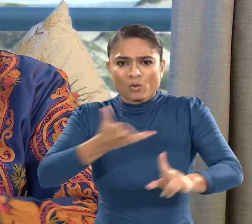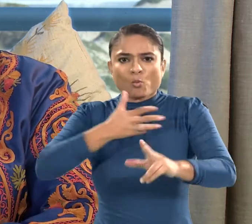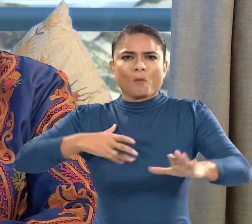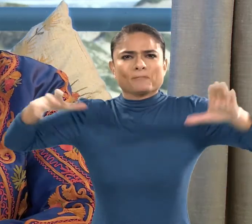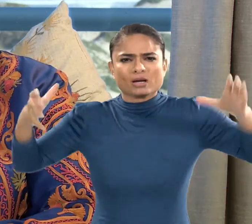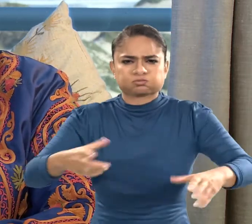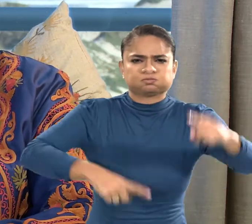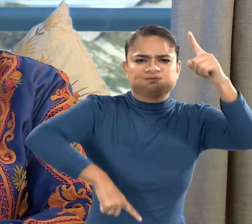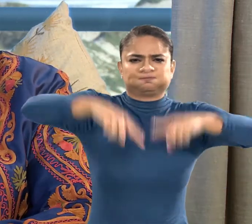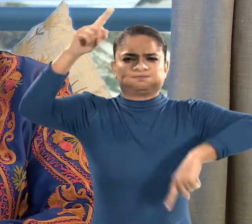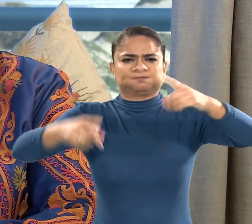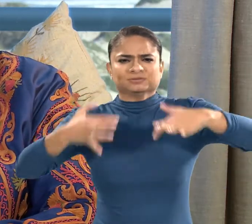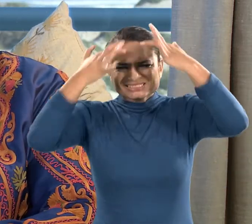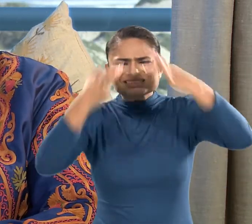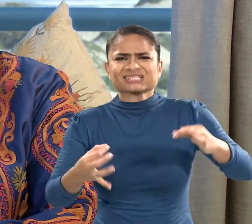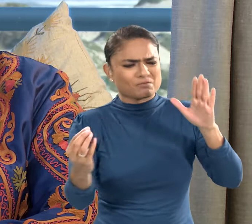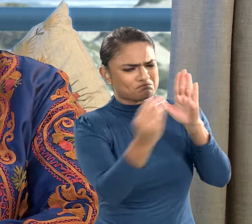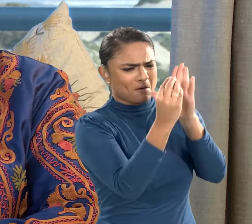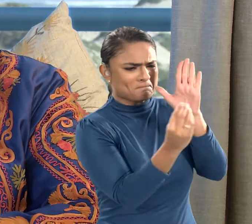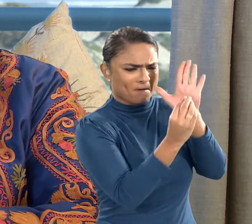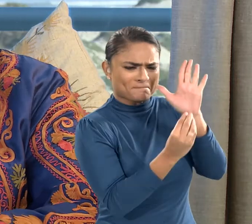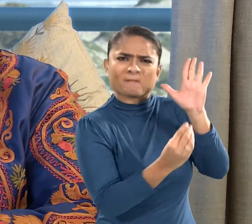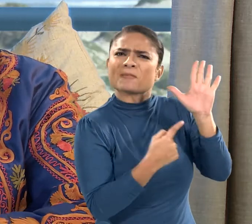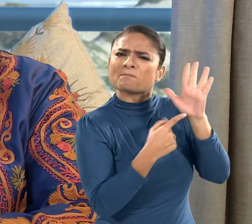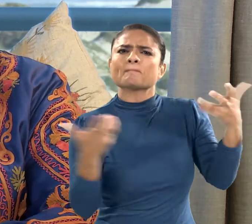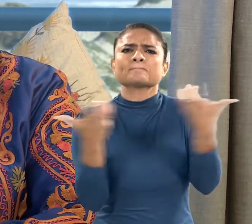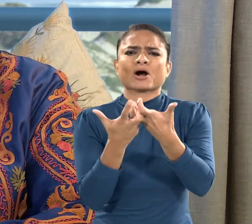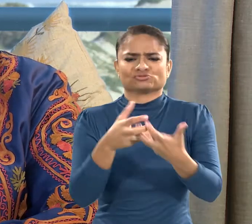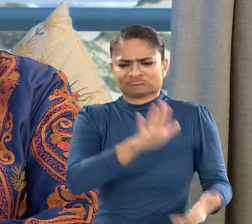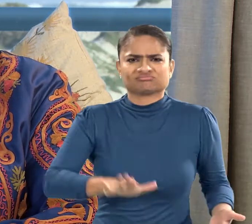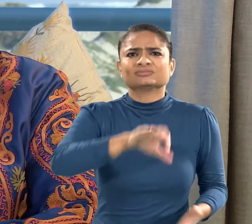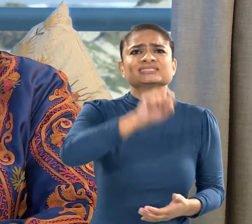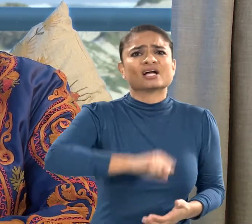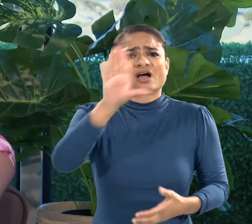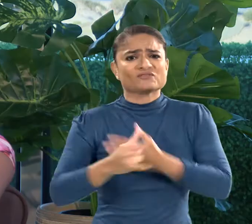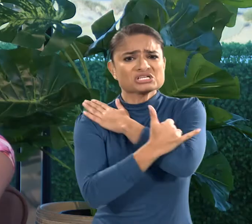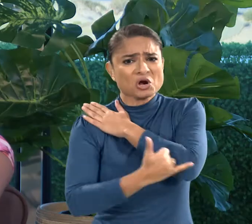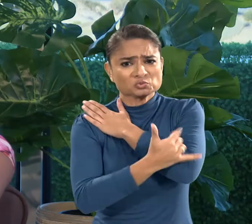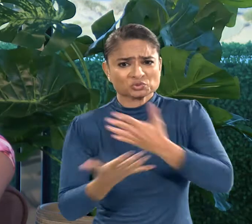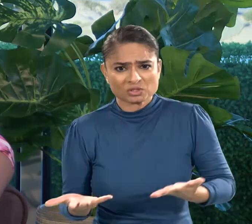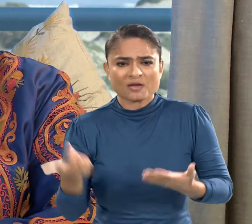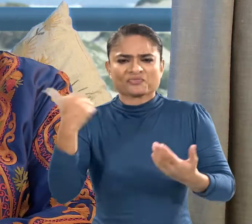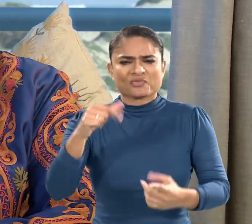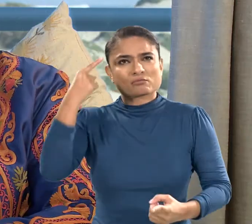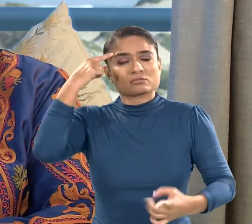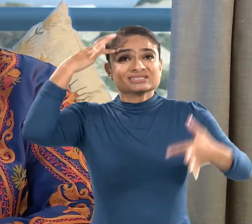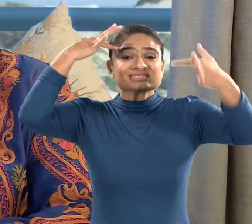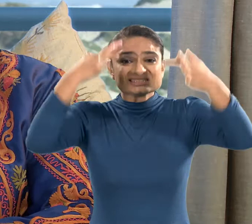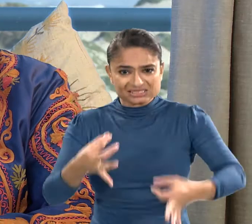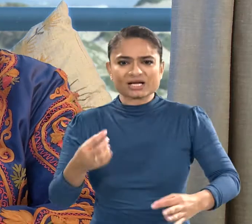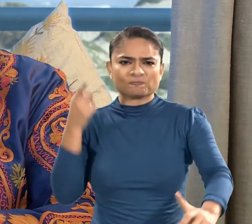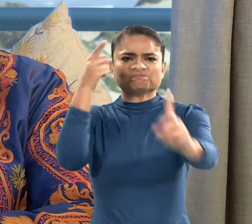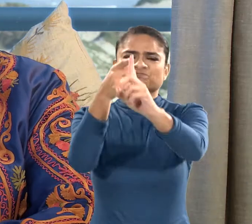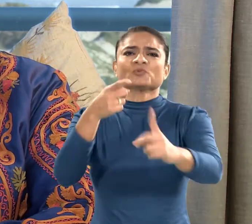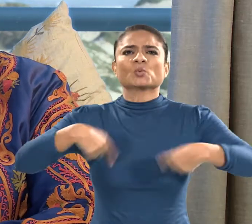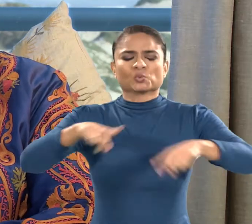the most diverse group of women together to decide what the agenda for women should be in the country. And it's come to a point where women have